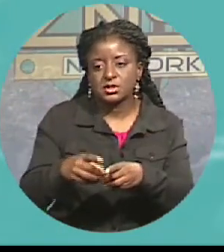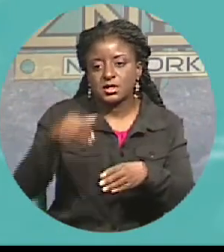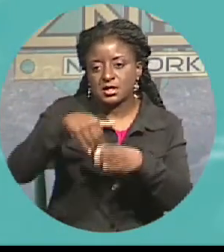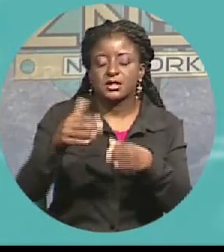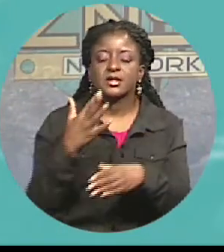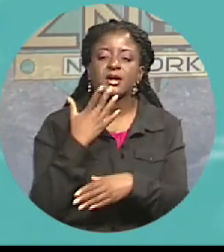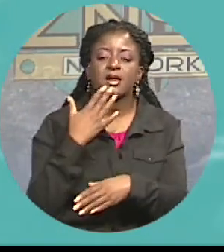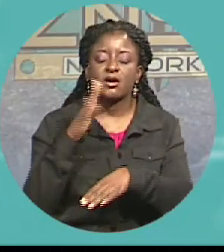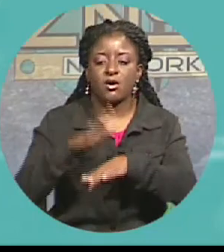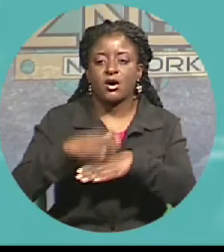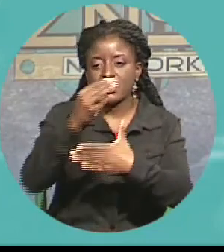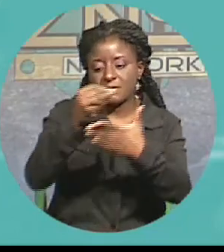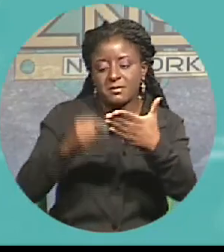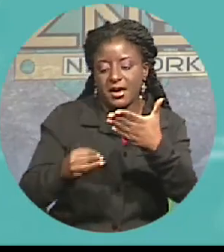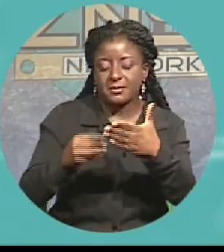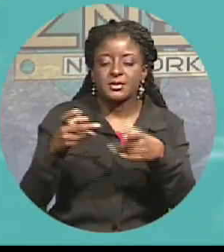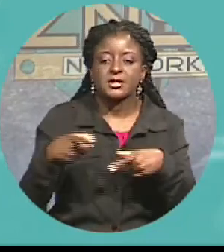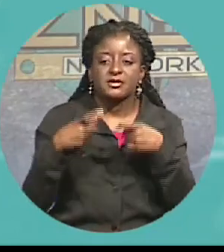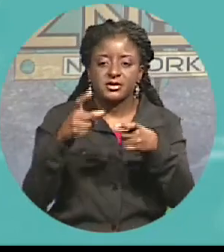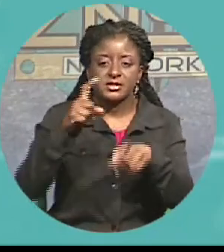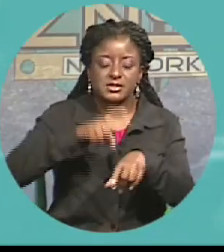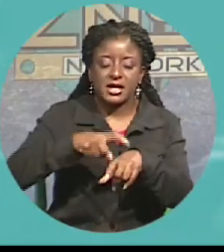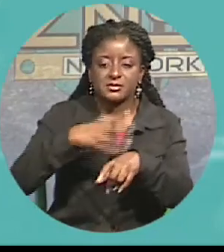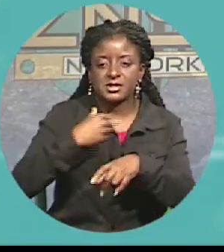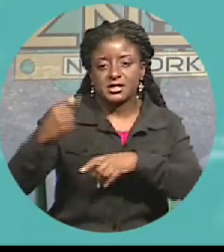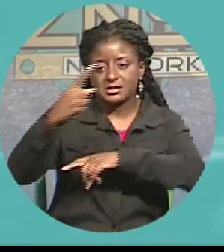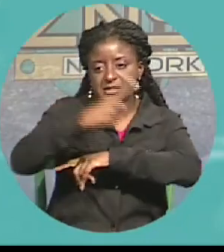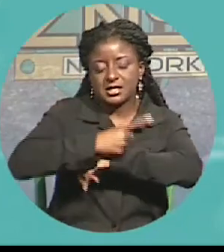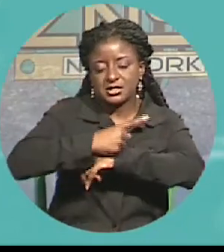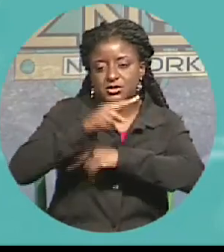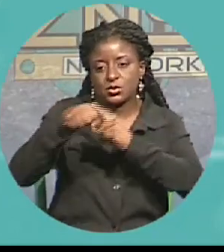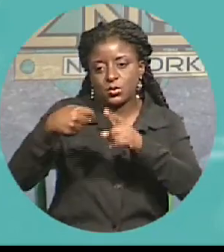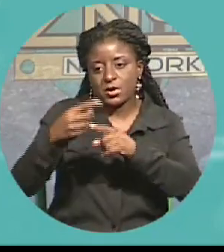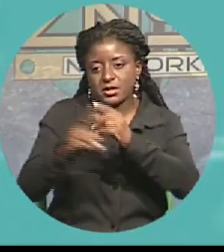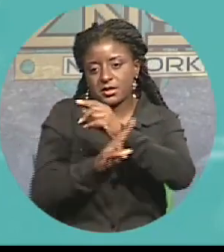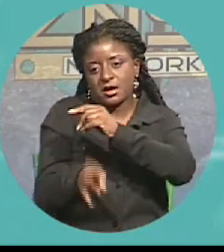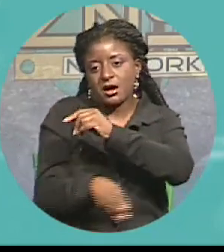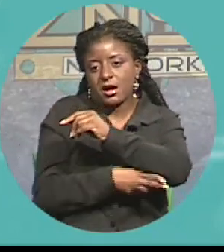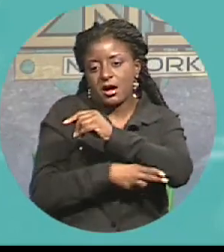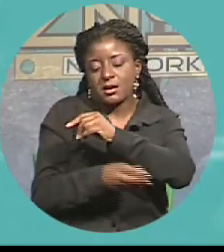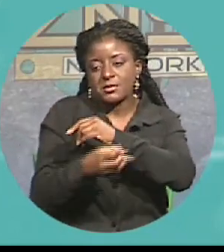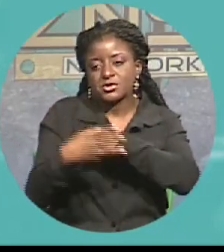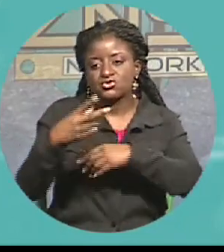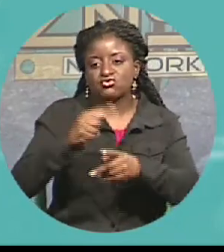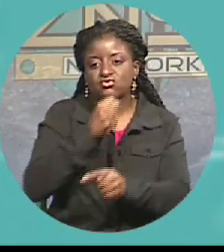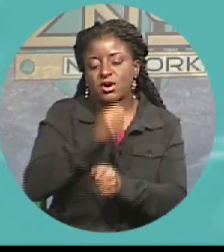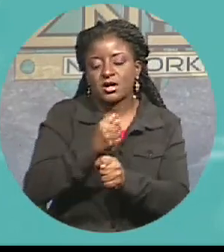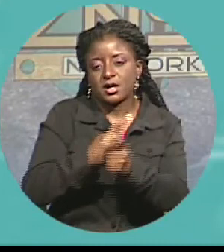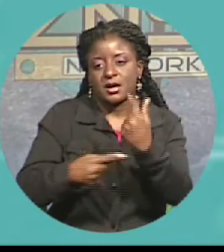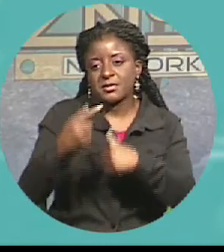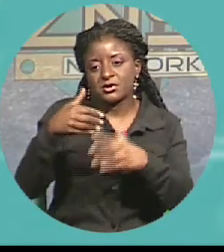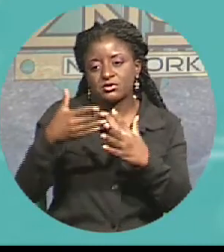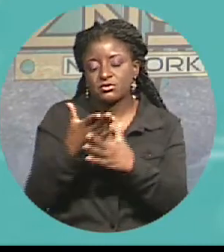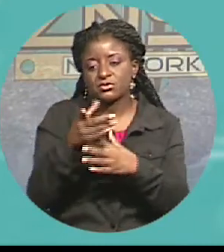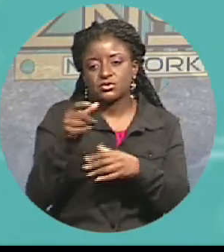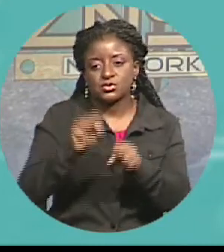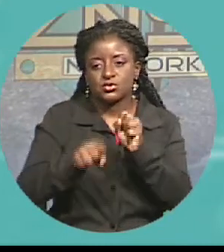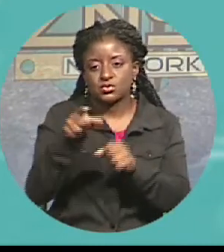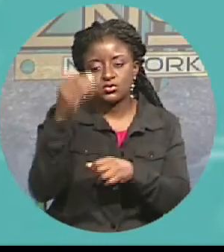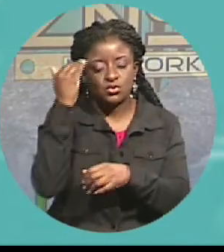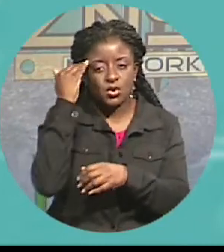days when the garbage trucks are coming through. Those maps will be distributed to the public so that you can know exactly when your trash should be picked